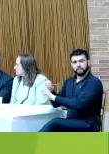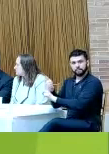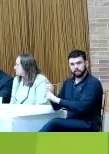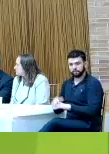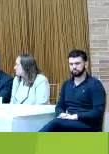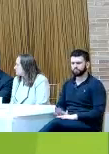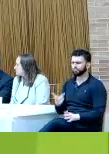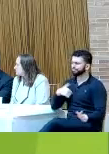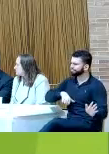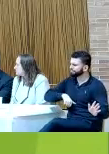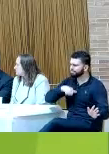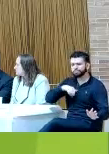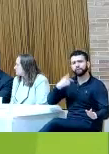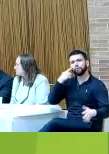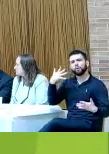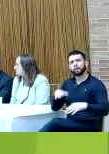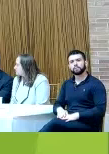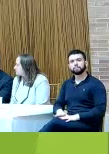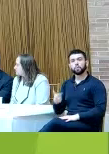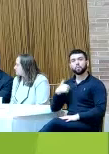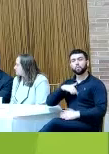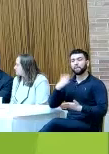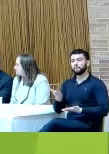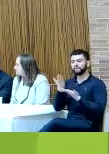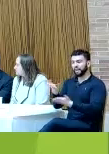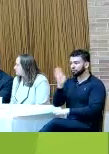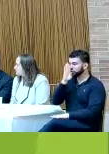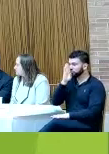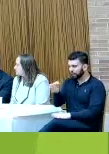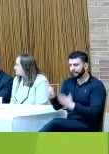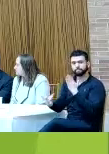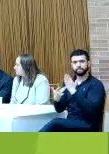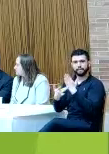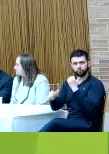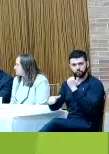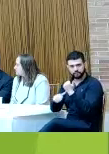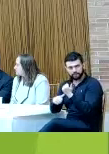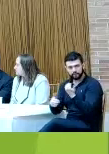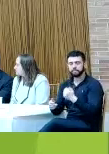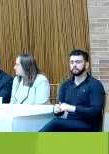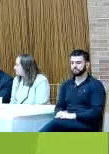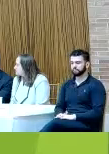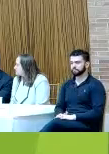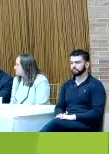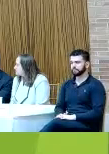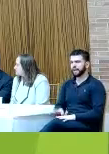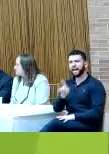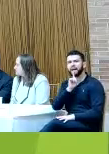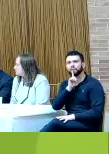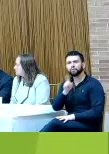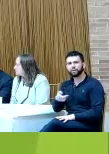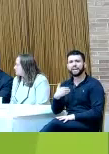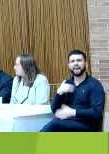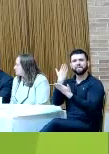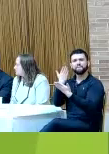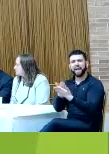ourselves in providing very direct technical assistance and in really going into fact patterns if you will and